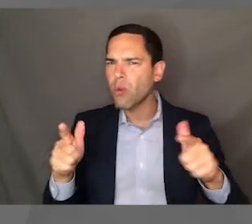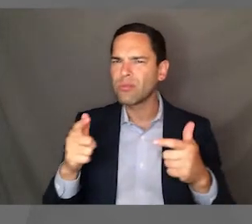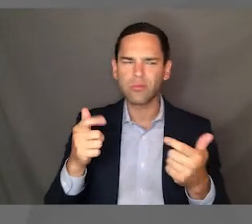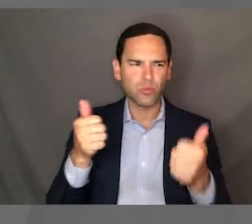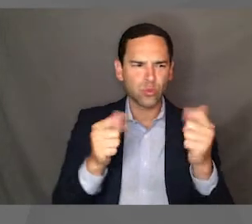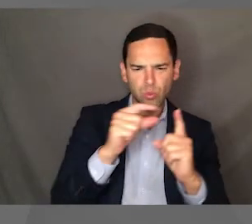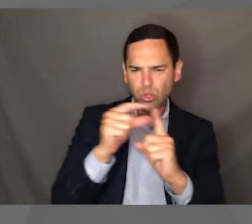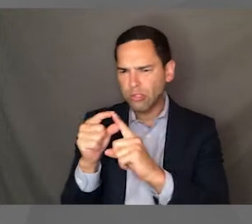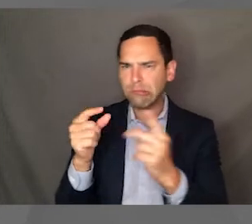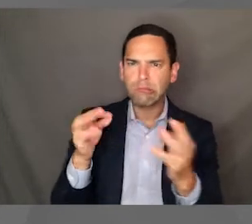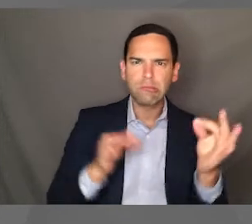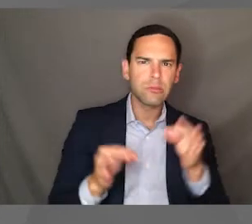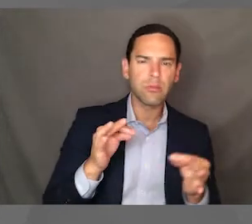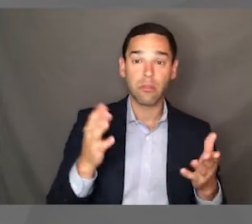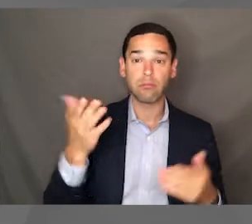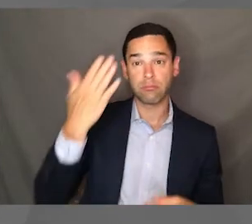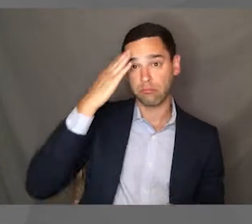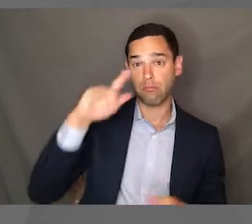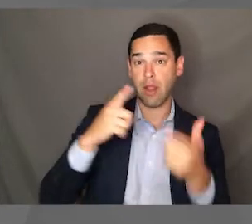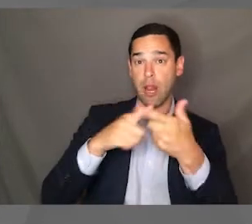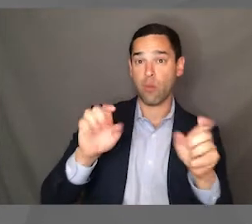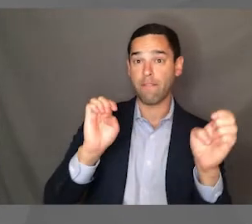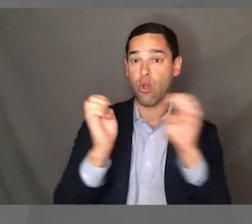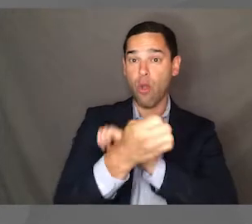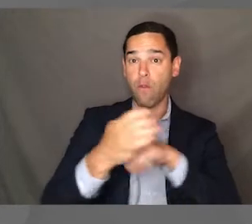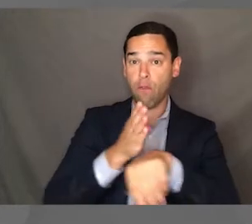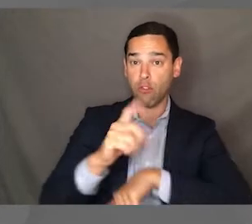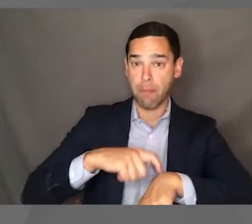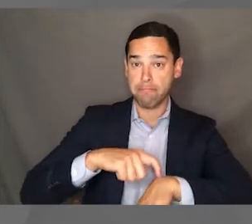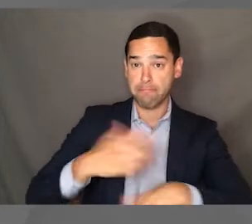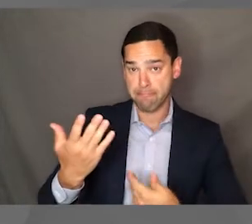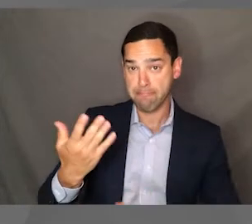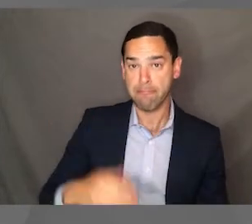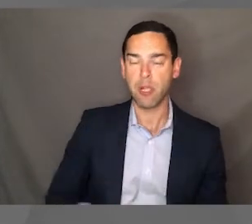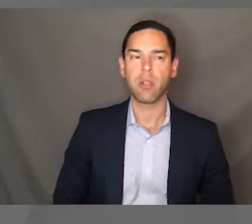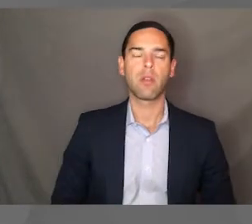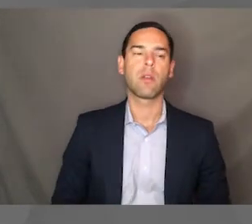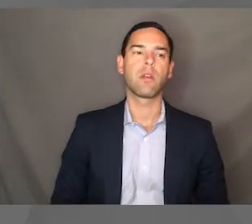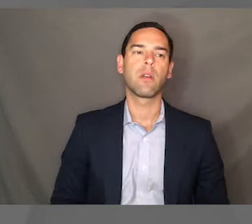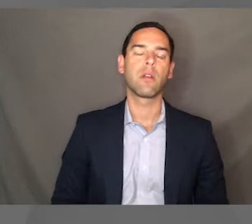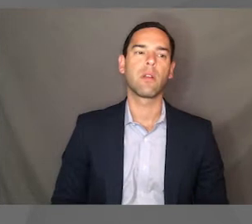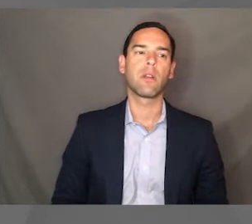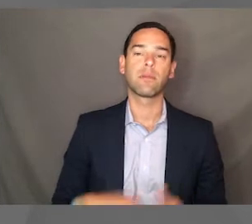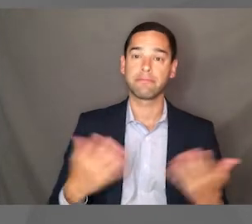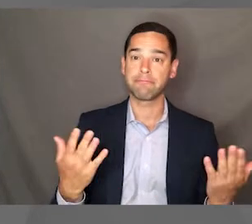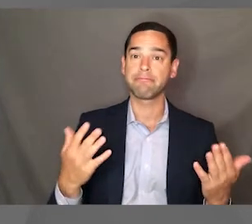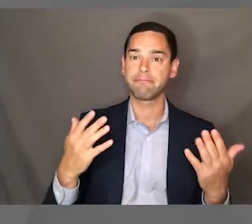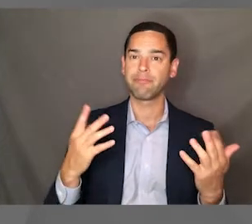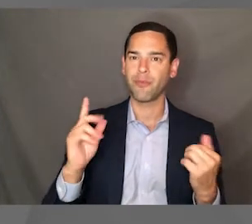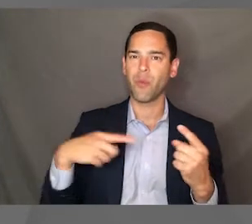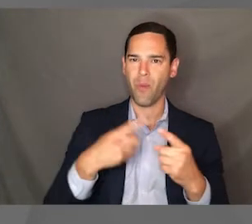course language actually evolves over time. And as we started this